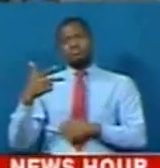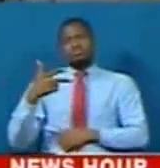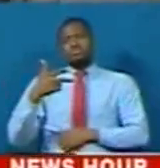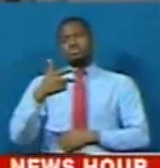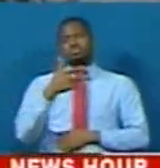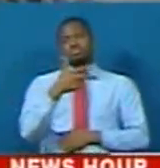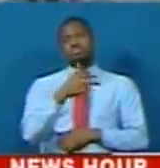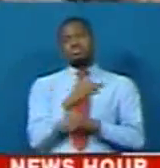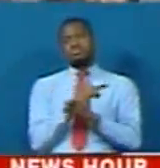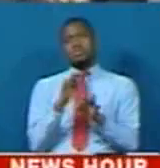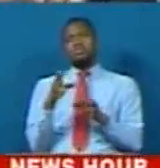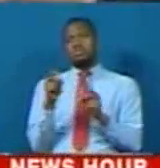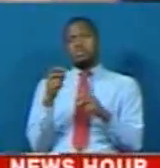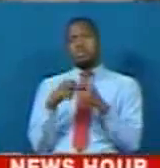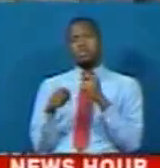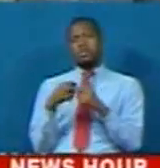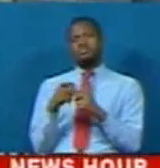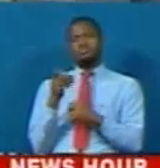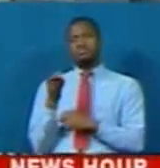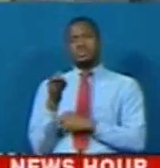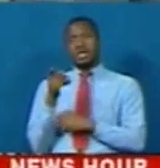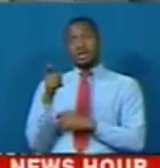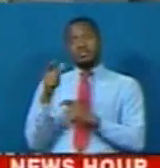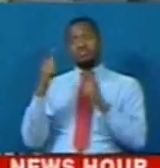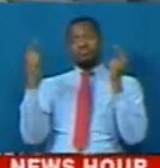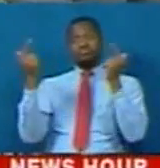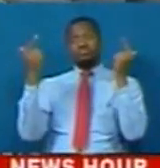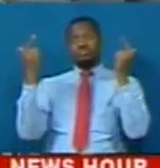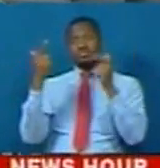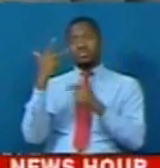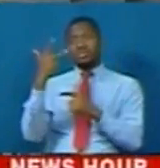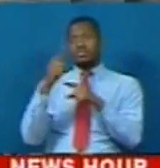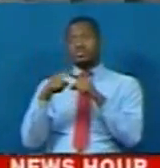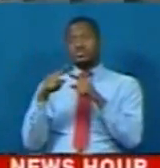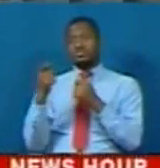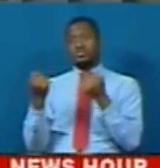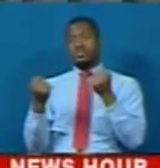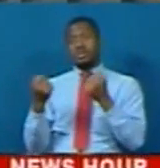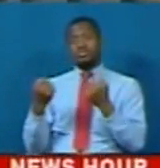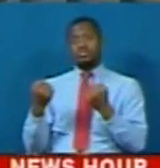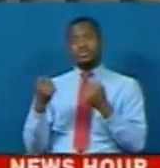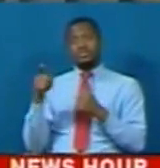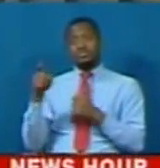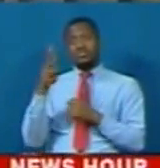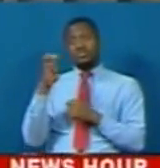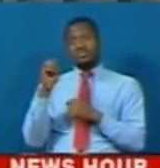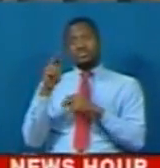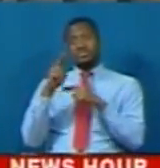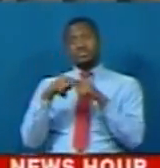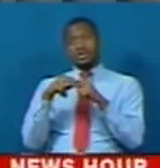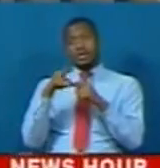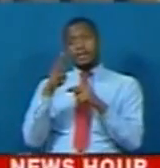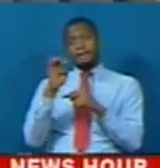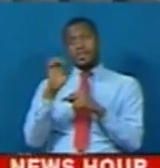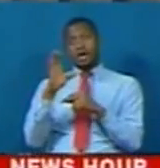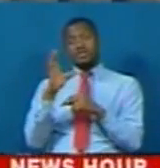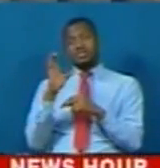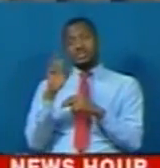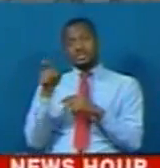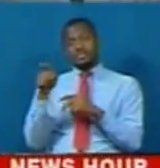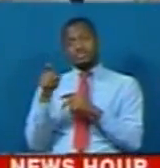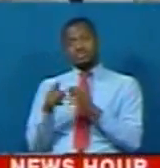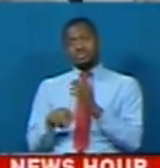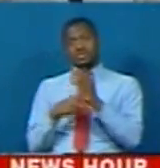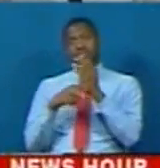users about impeding problems. At the launch of the three trucks and the 40-seater bus known as the Hawk,